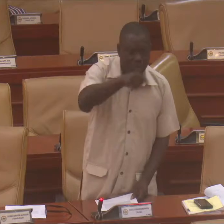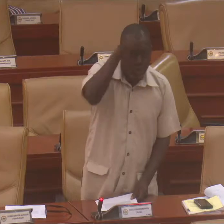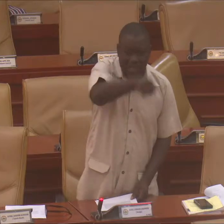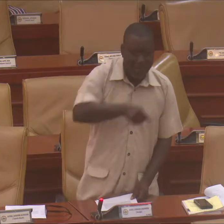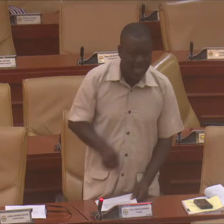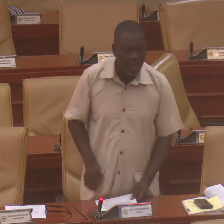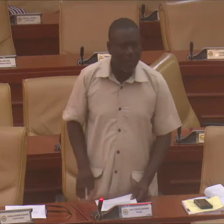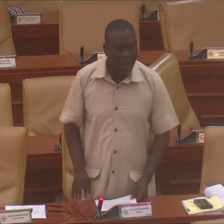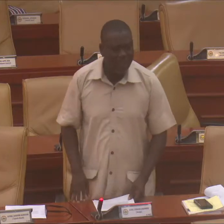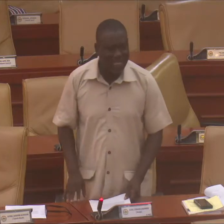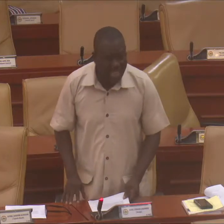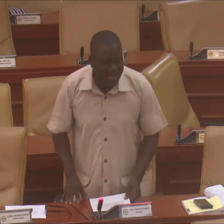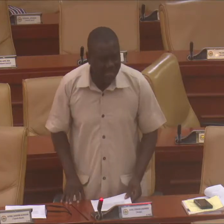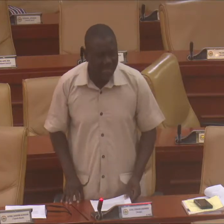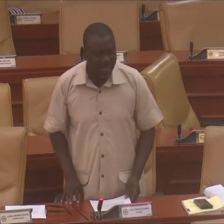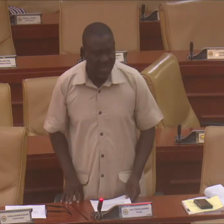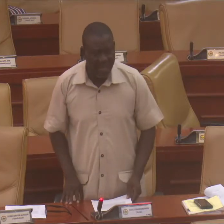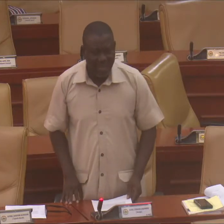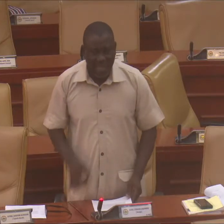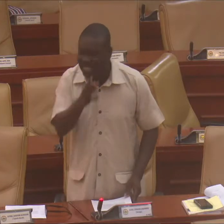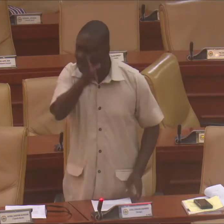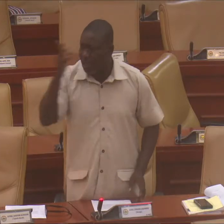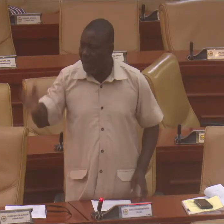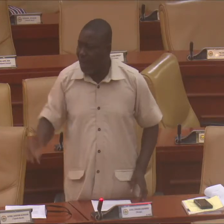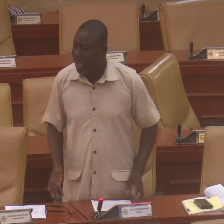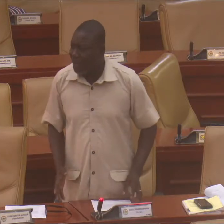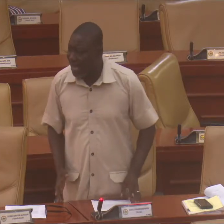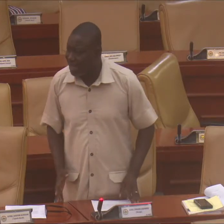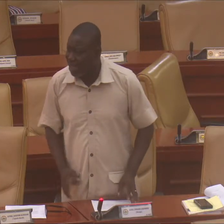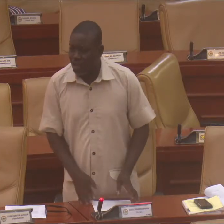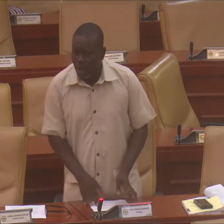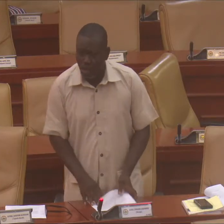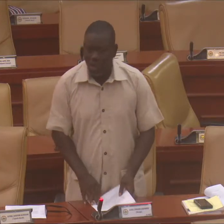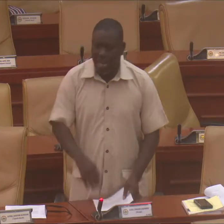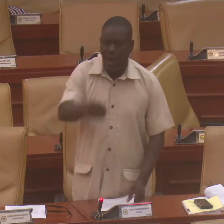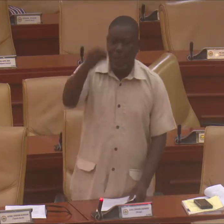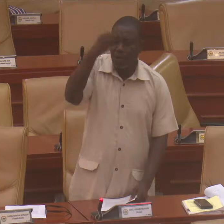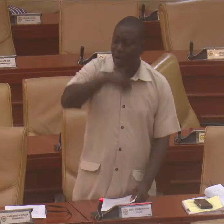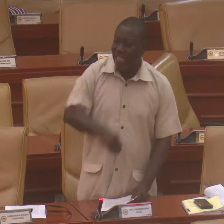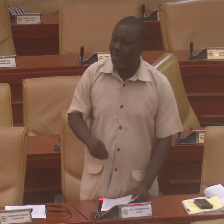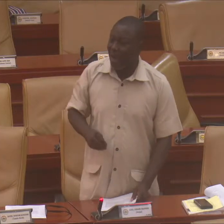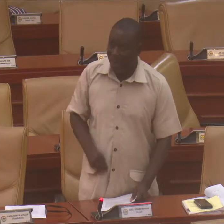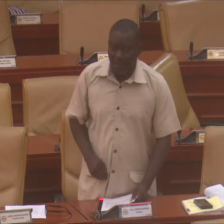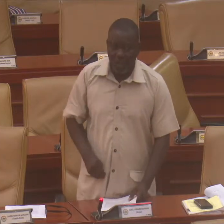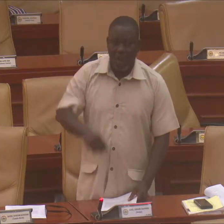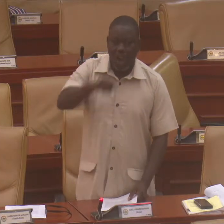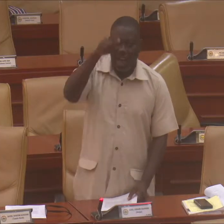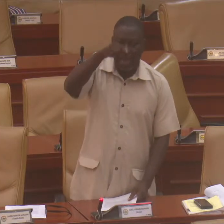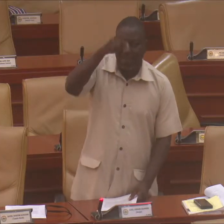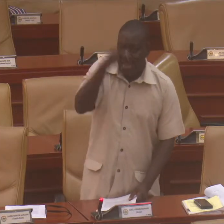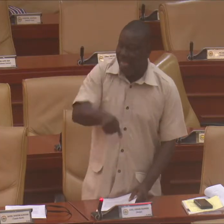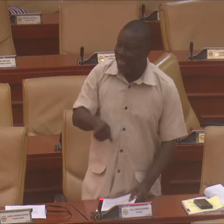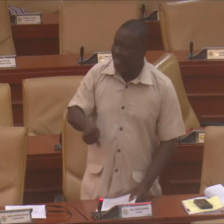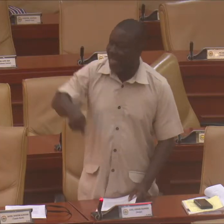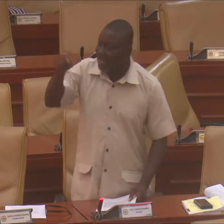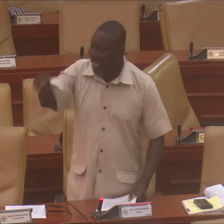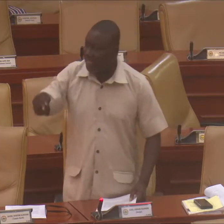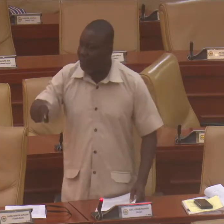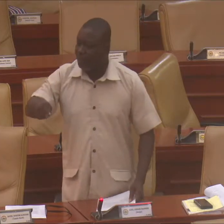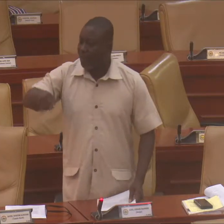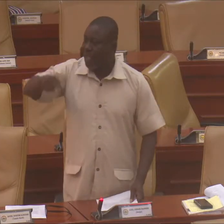said you use the money on private jet. That is not the point I made. So you cannot put words in my mouth. All I'm saying